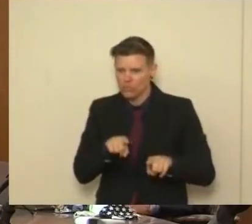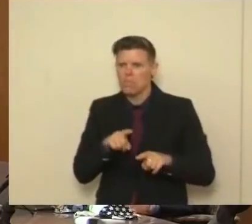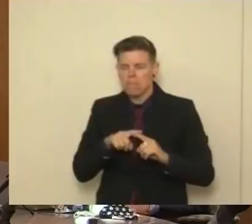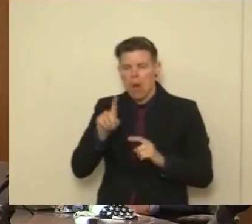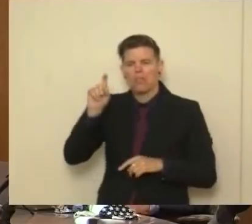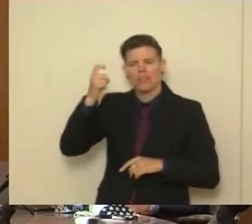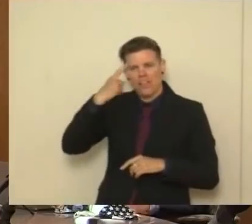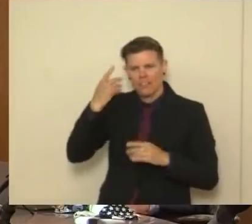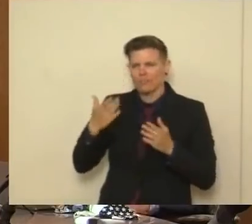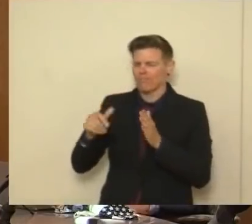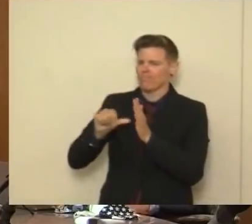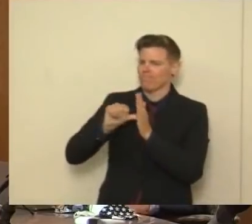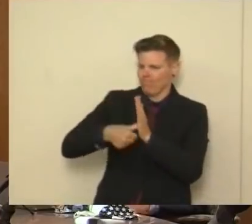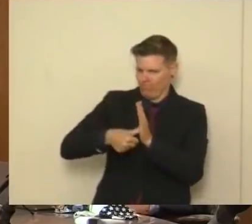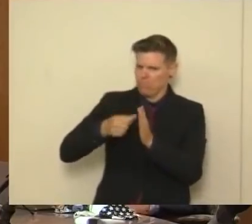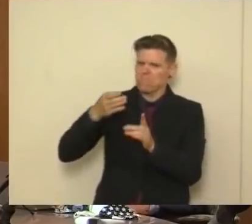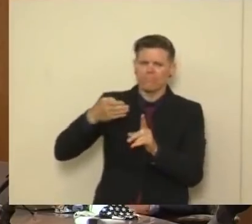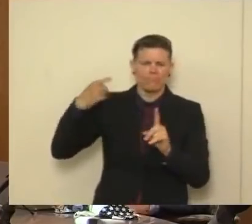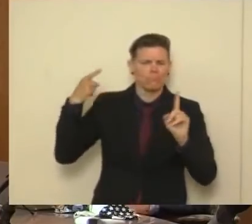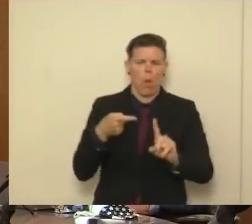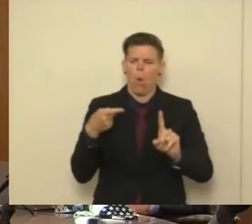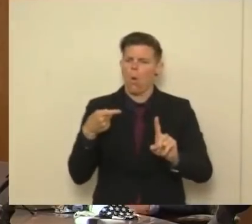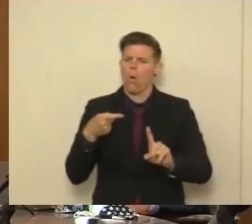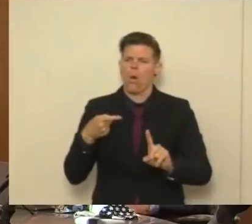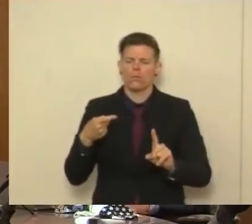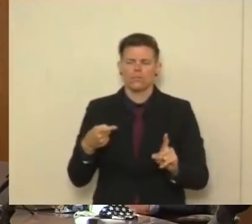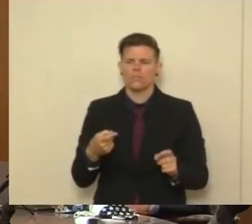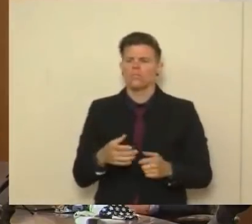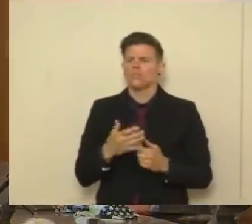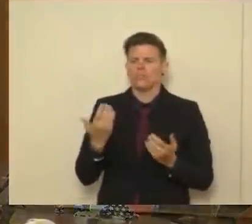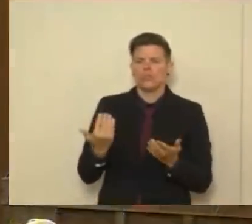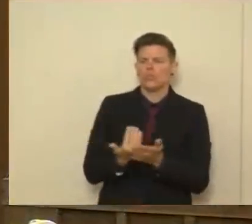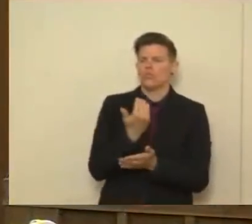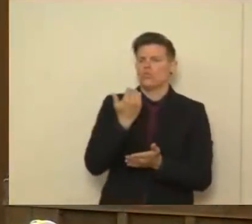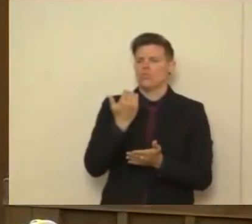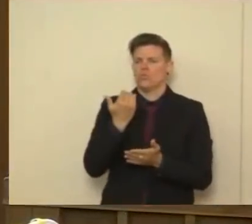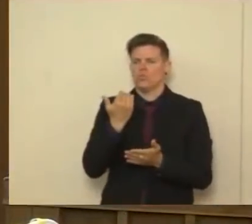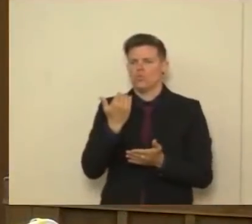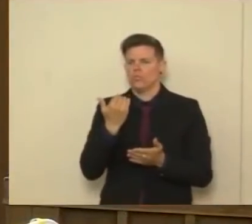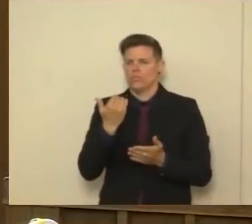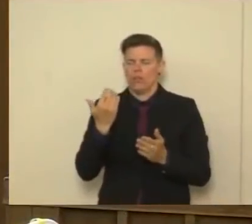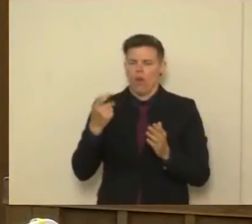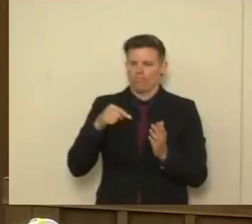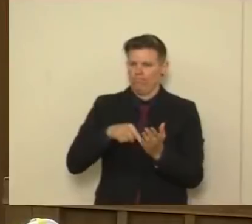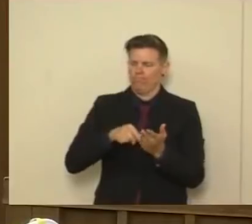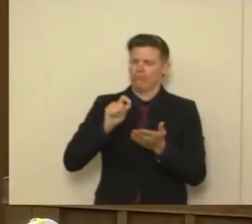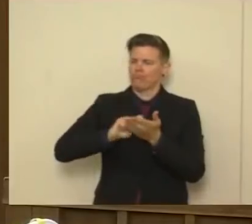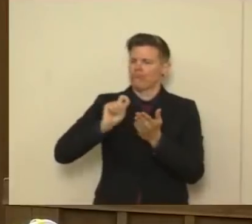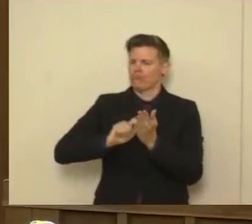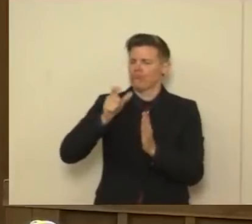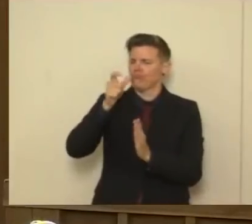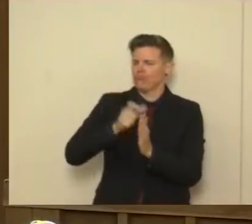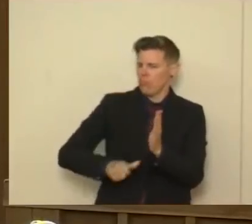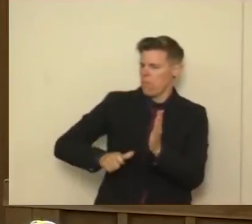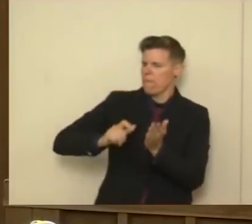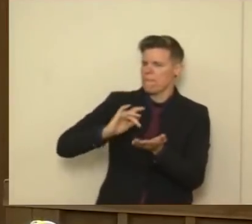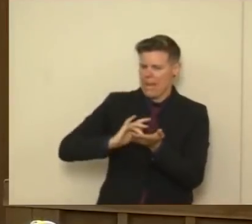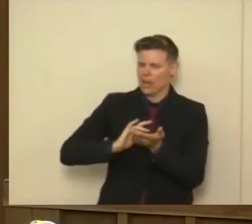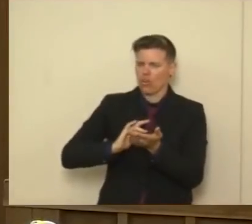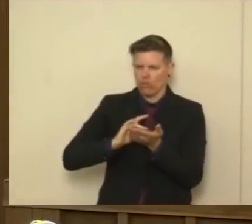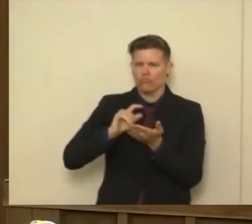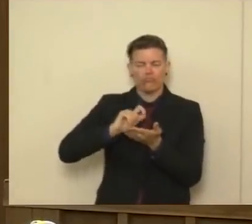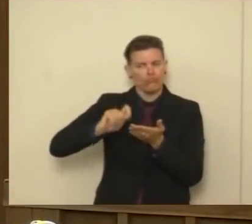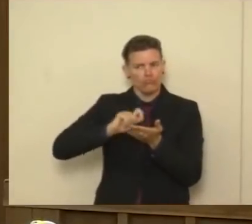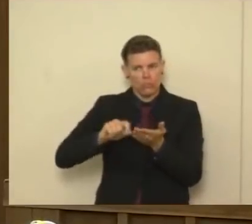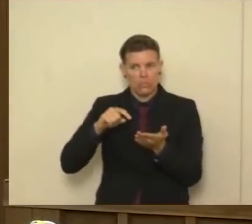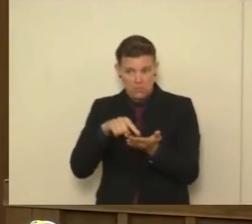point, which is that New England Journal of Medicine article we talked about last week. Remdesivir will shorten the length of the